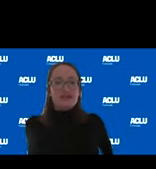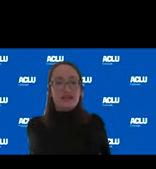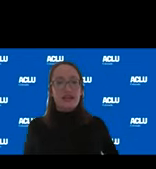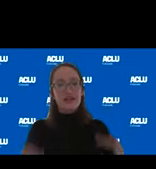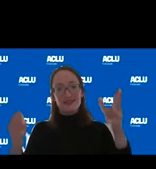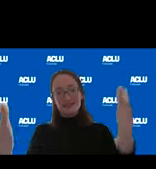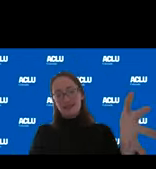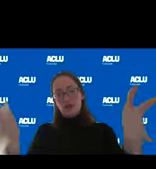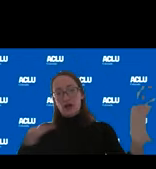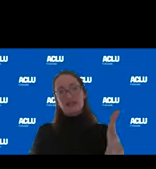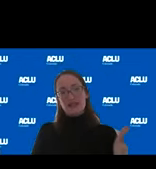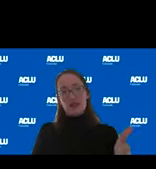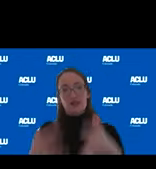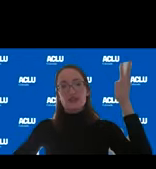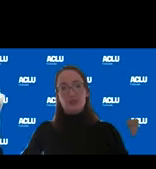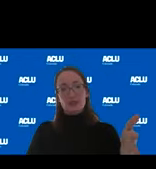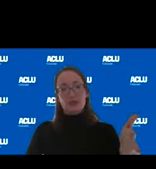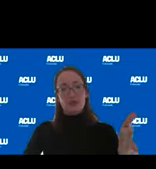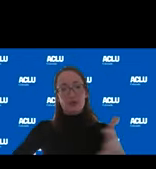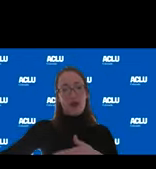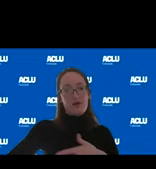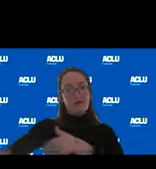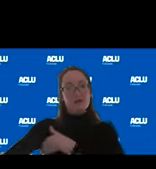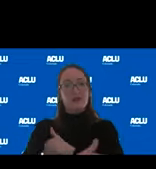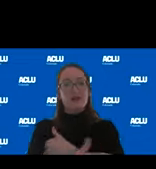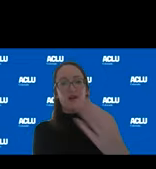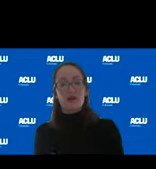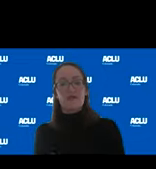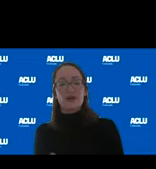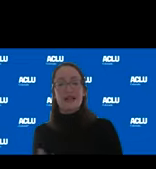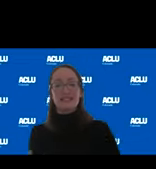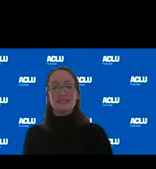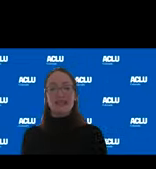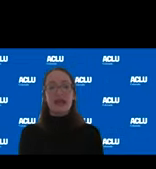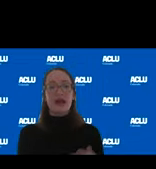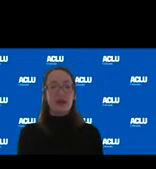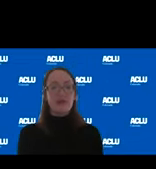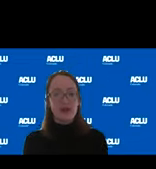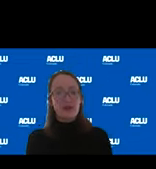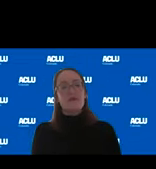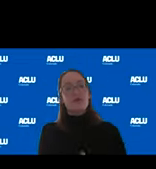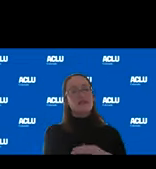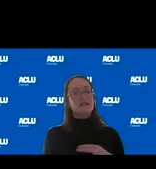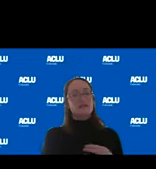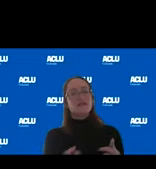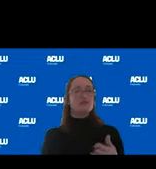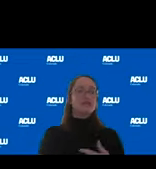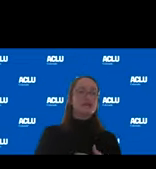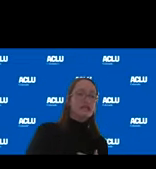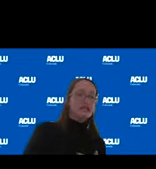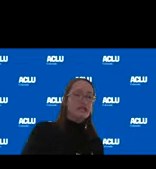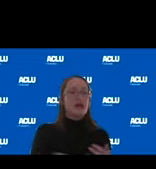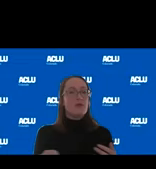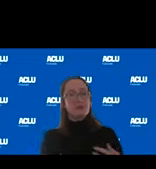This I can send out, just want to put the requirements up here. We are a voter ID state. However, voter ID includes